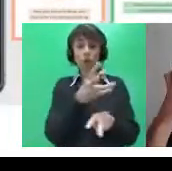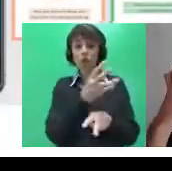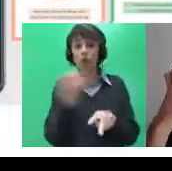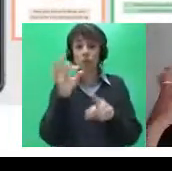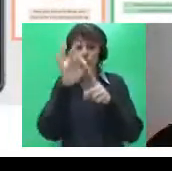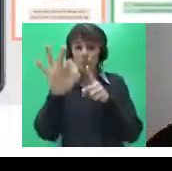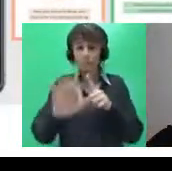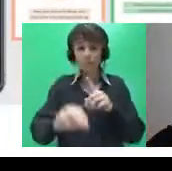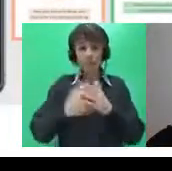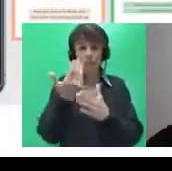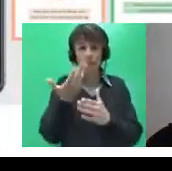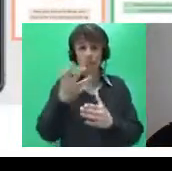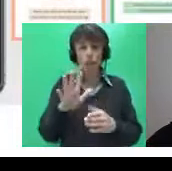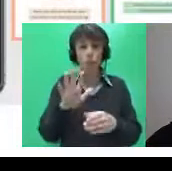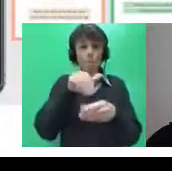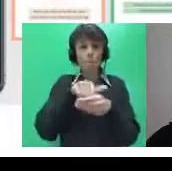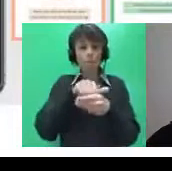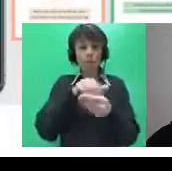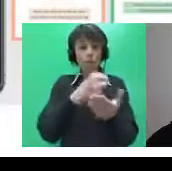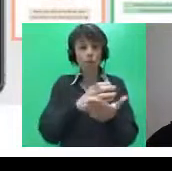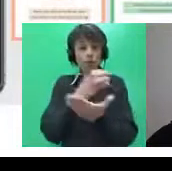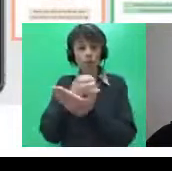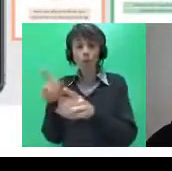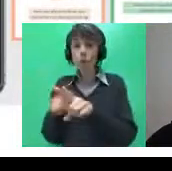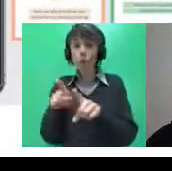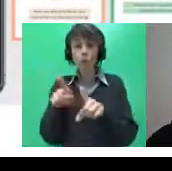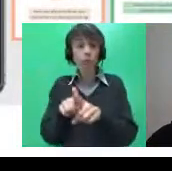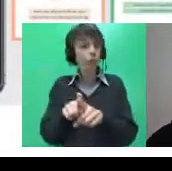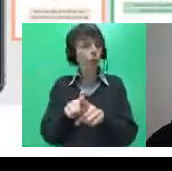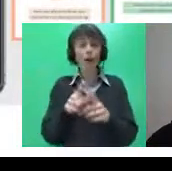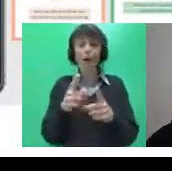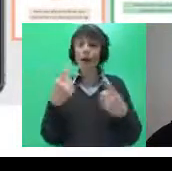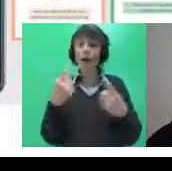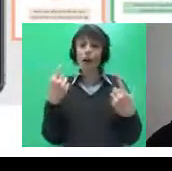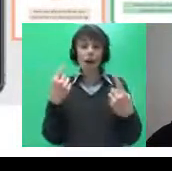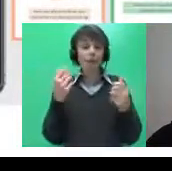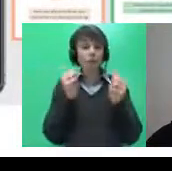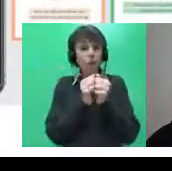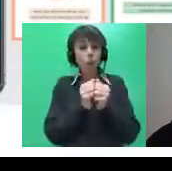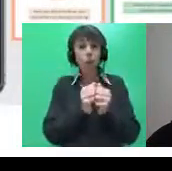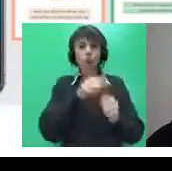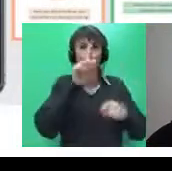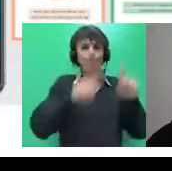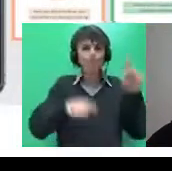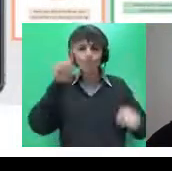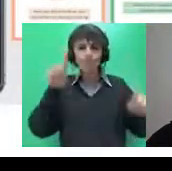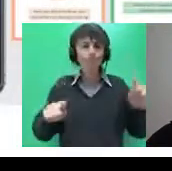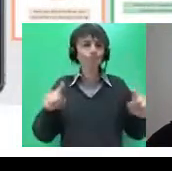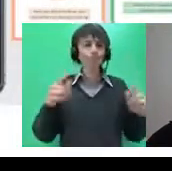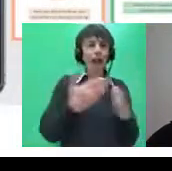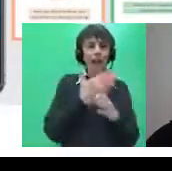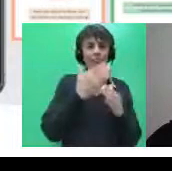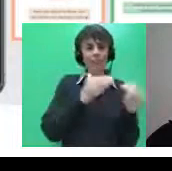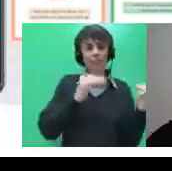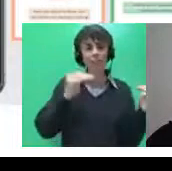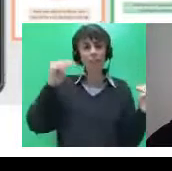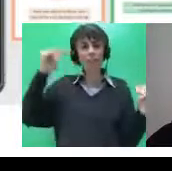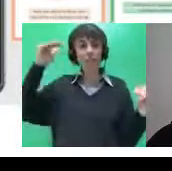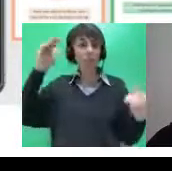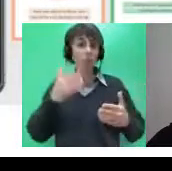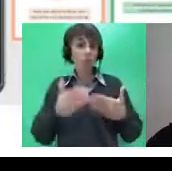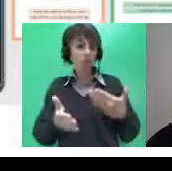charities, but available for all levels of activity and categorised by level of activity as well. And then